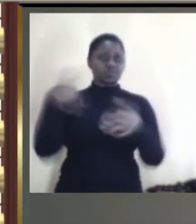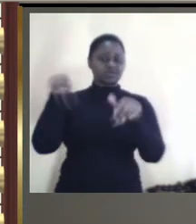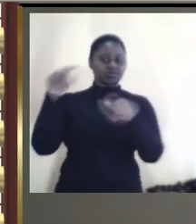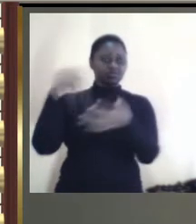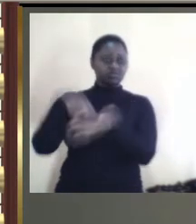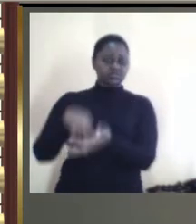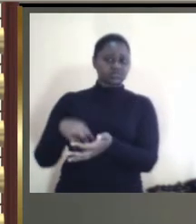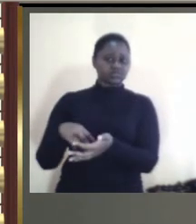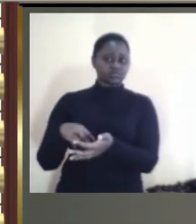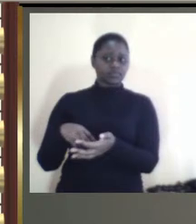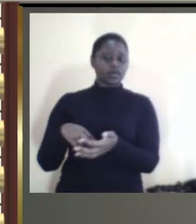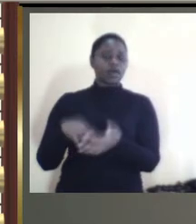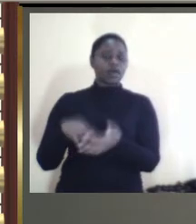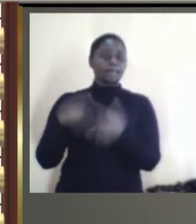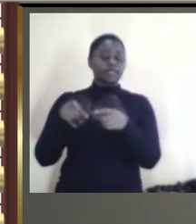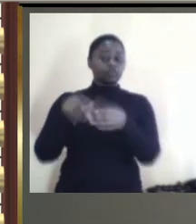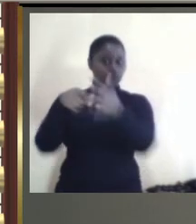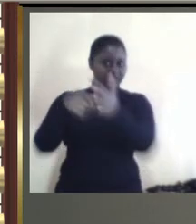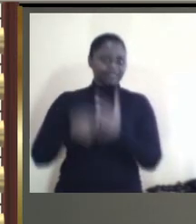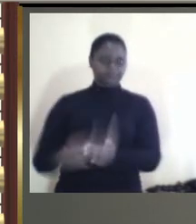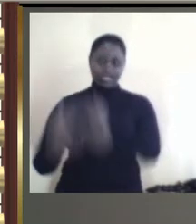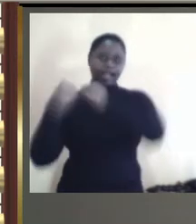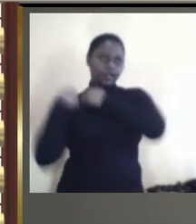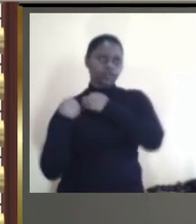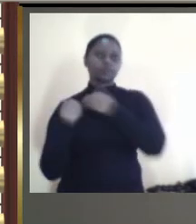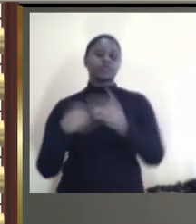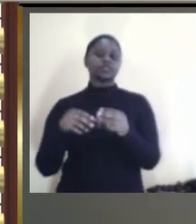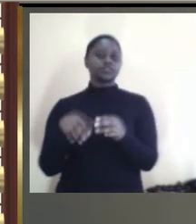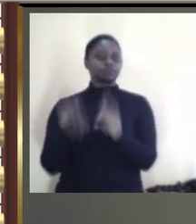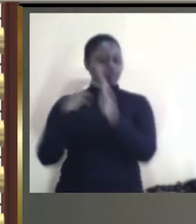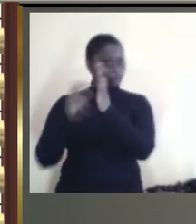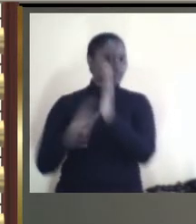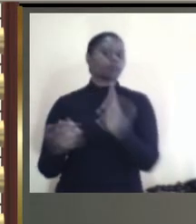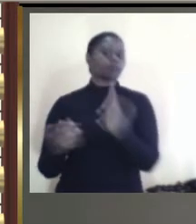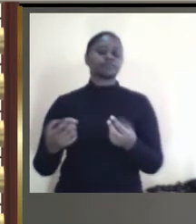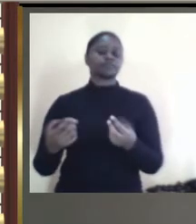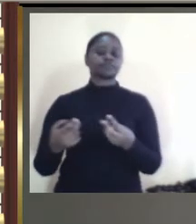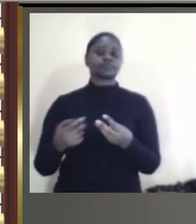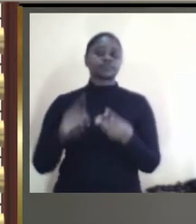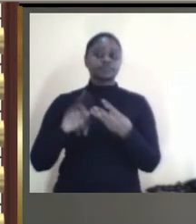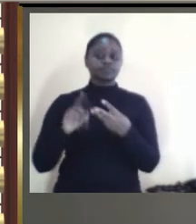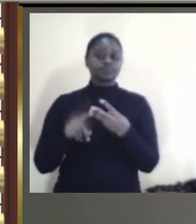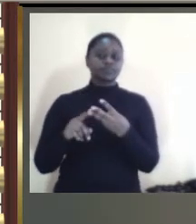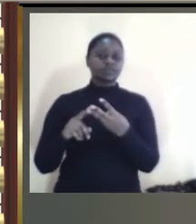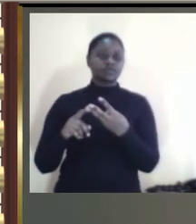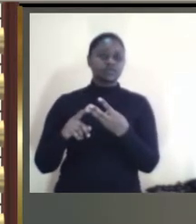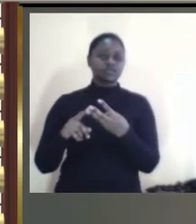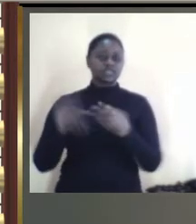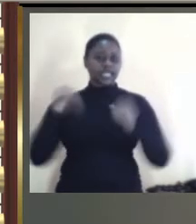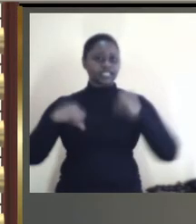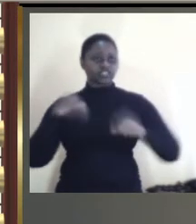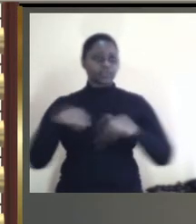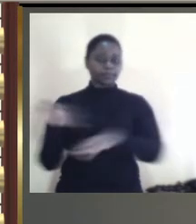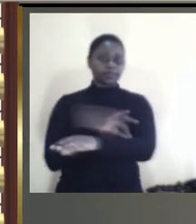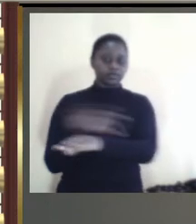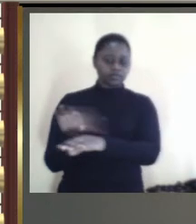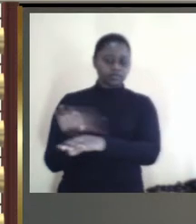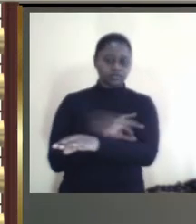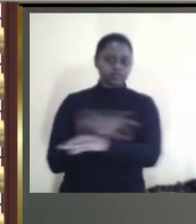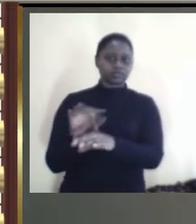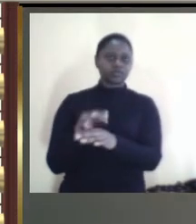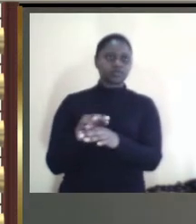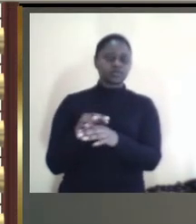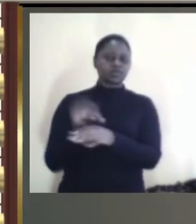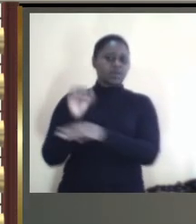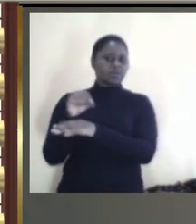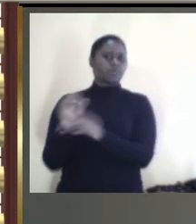sidelines, but will demand accountability and consequences. The Industrial Policy Action Plan is the nucleus of the